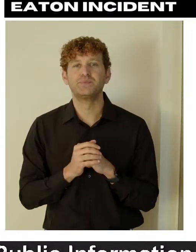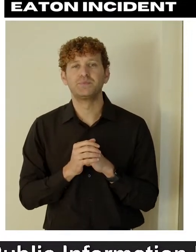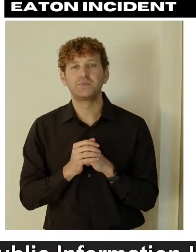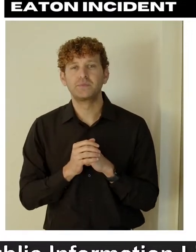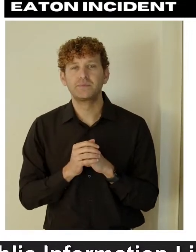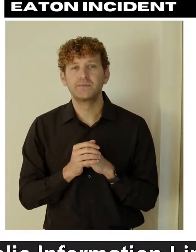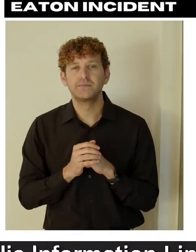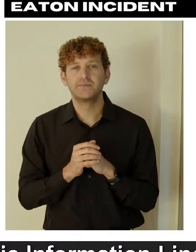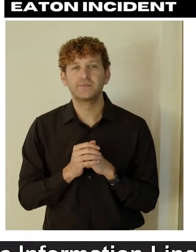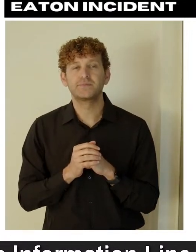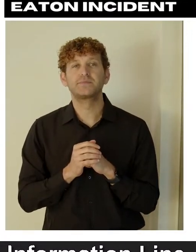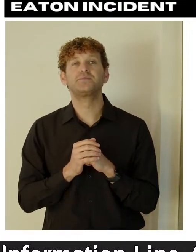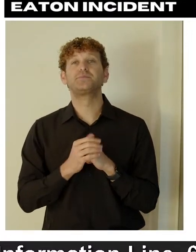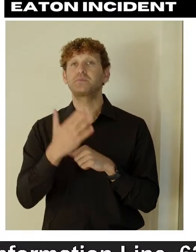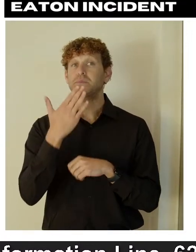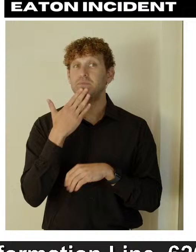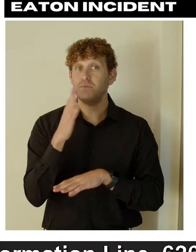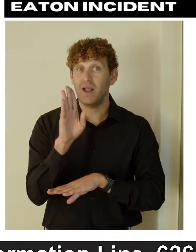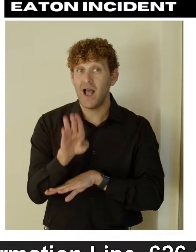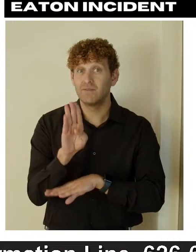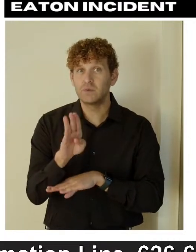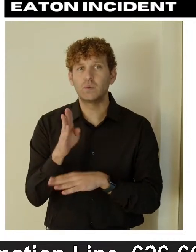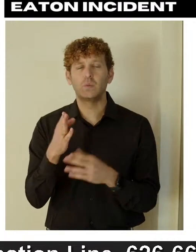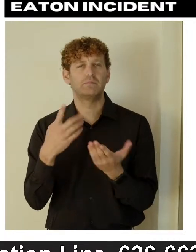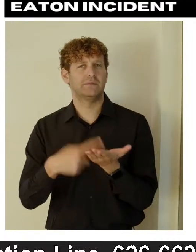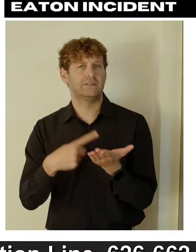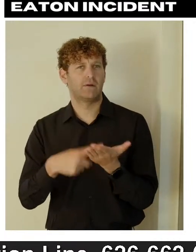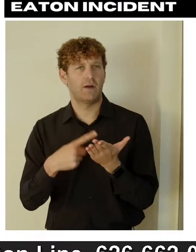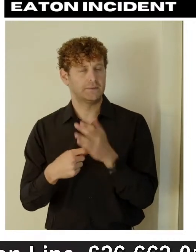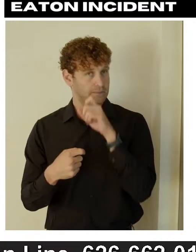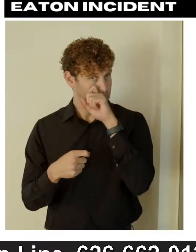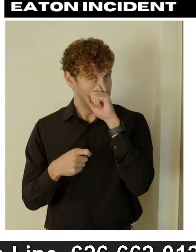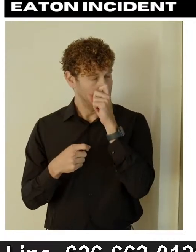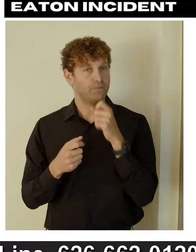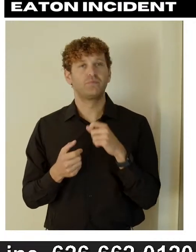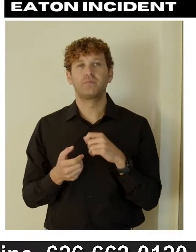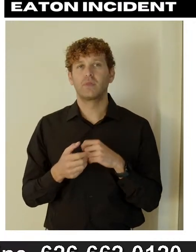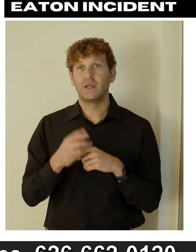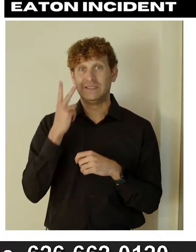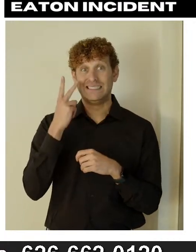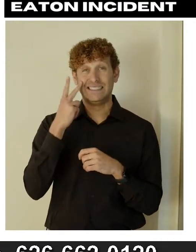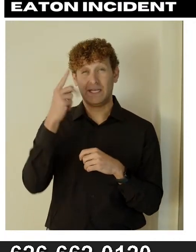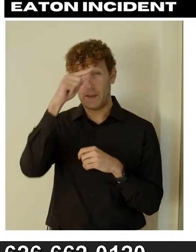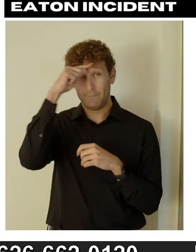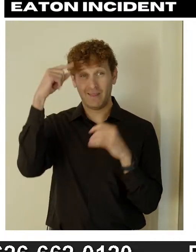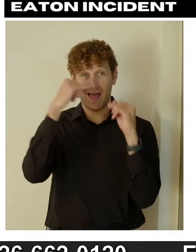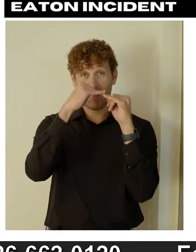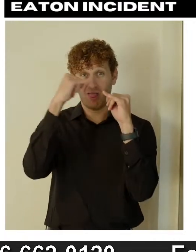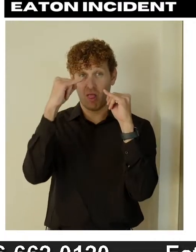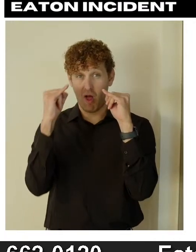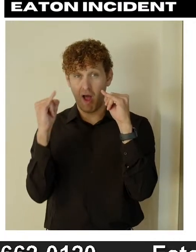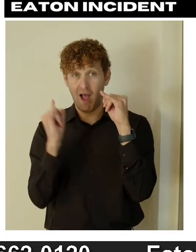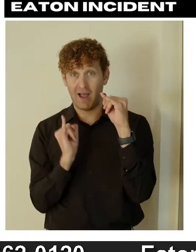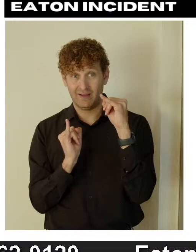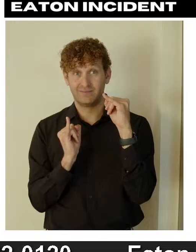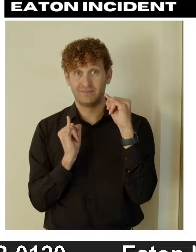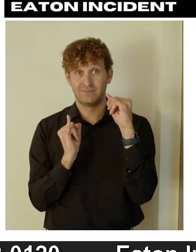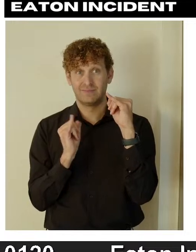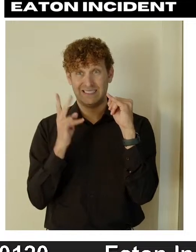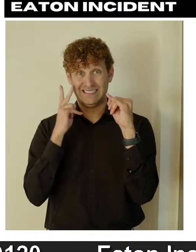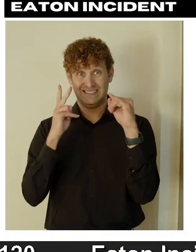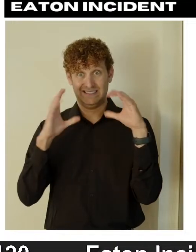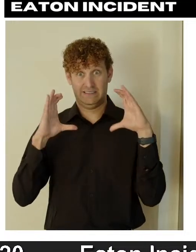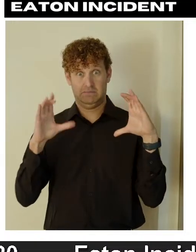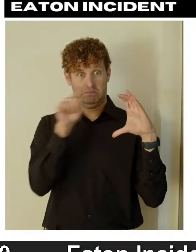a little about operationally what we're doing. You can see the black on the map. Obviously the fire we feel is contained there, but we still have crews